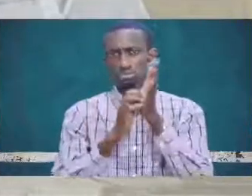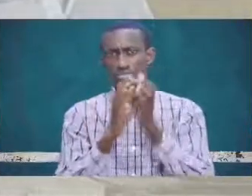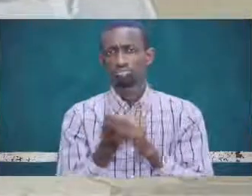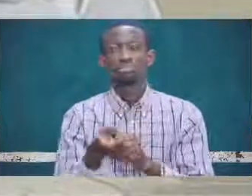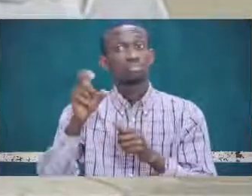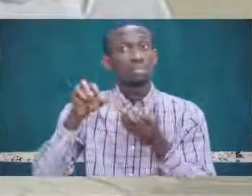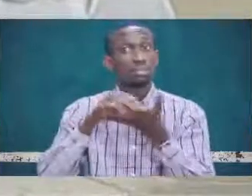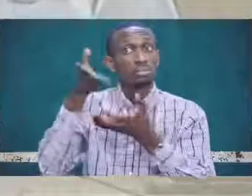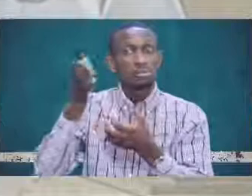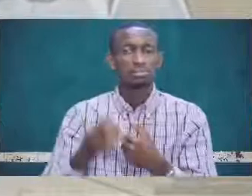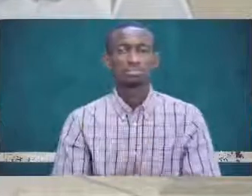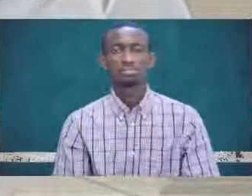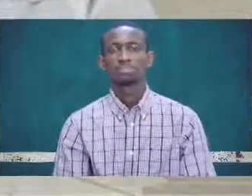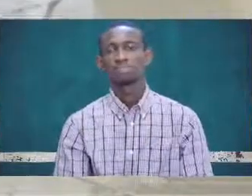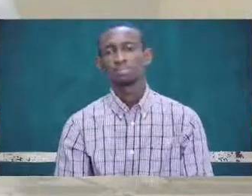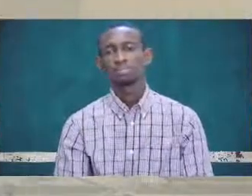contains